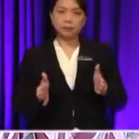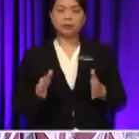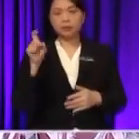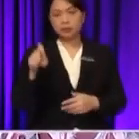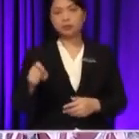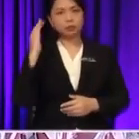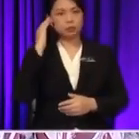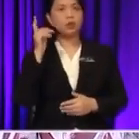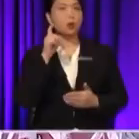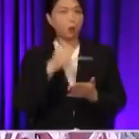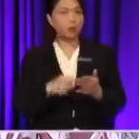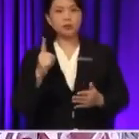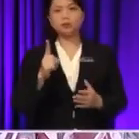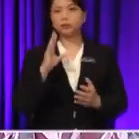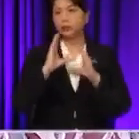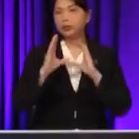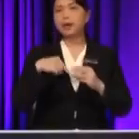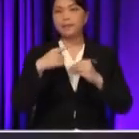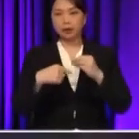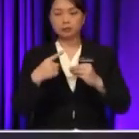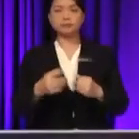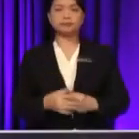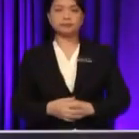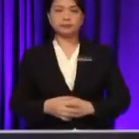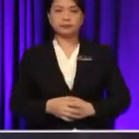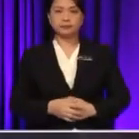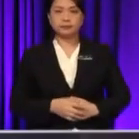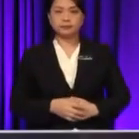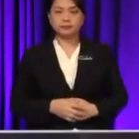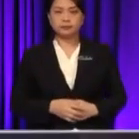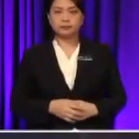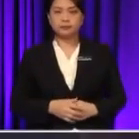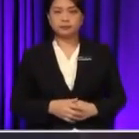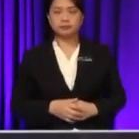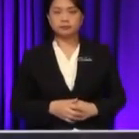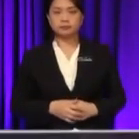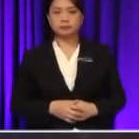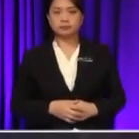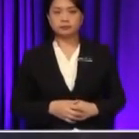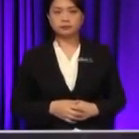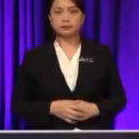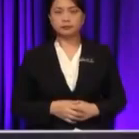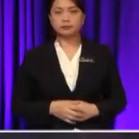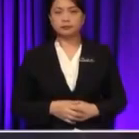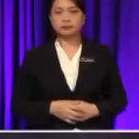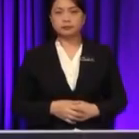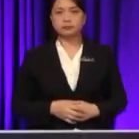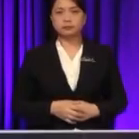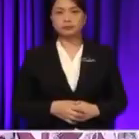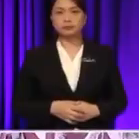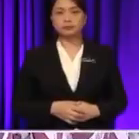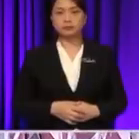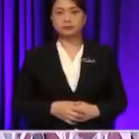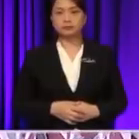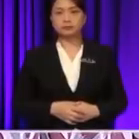will come closer into our personal opinion. Ah, now I see the difference. All right, teacher, let's move on with our lesson now. All right, thank you, Fika.